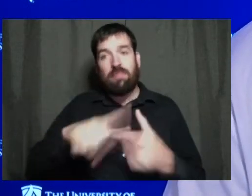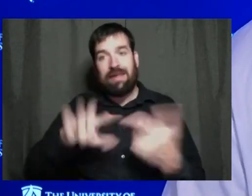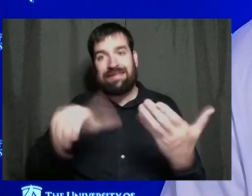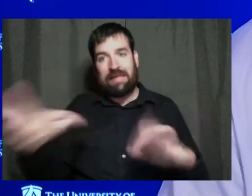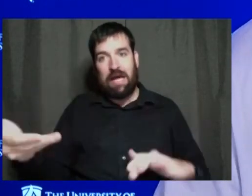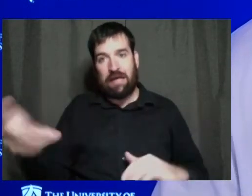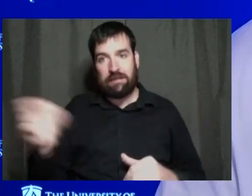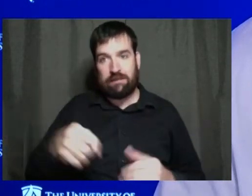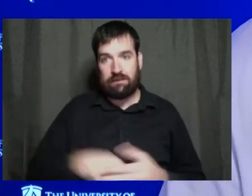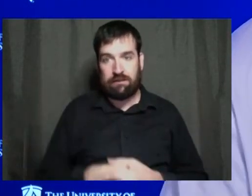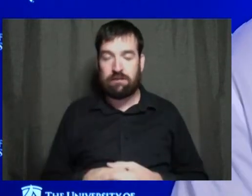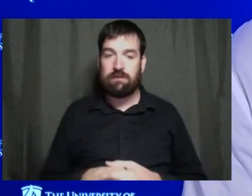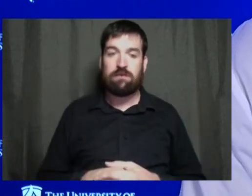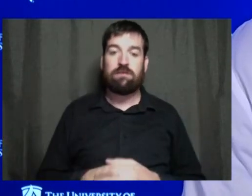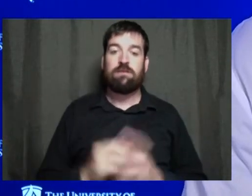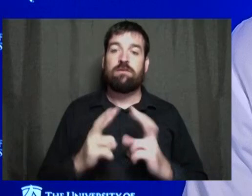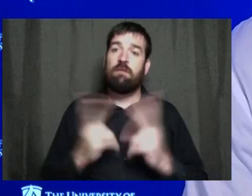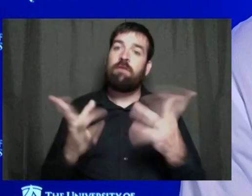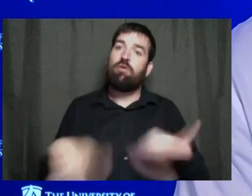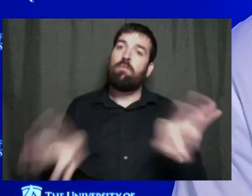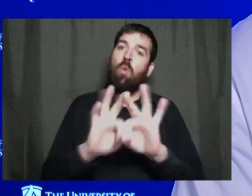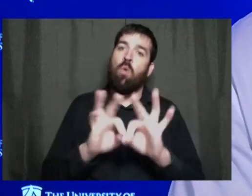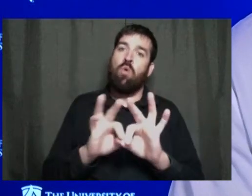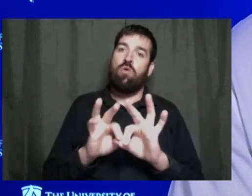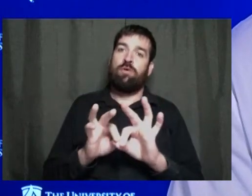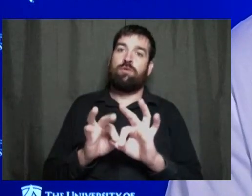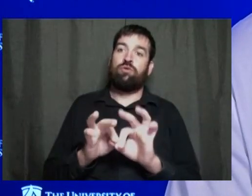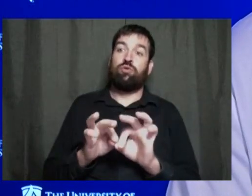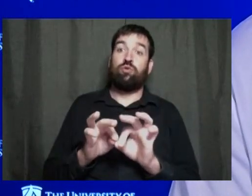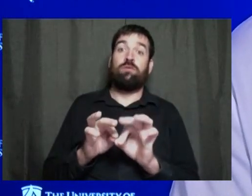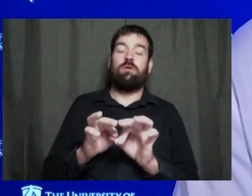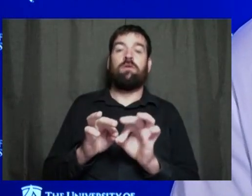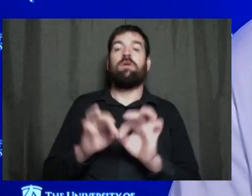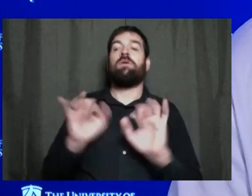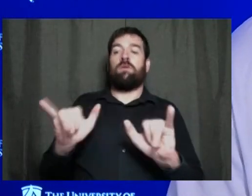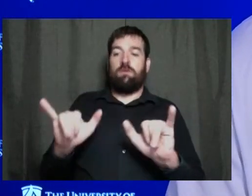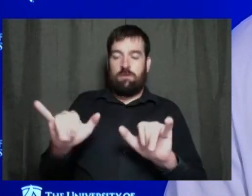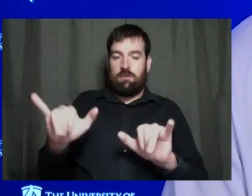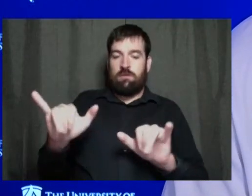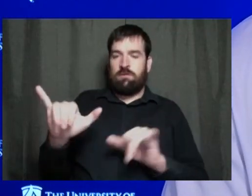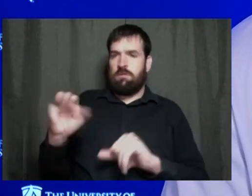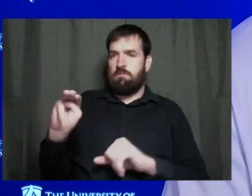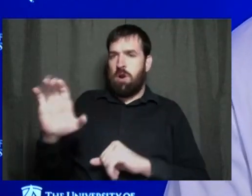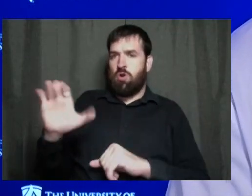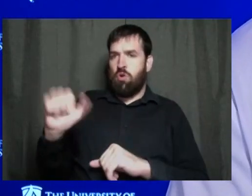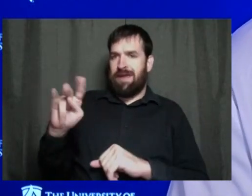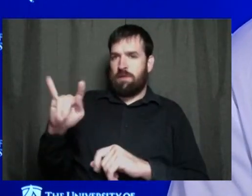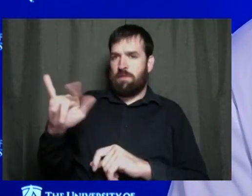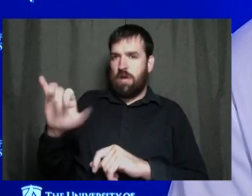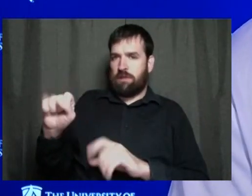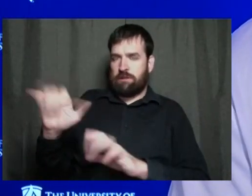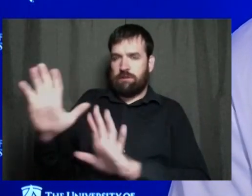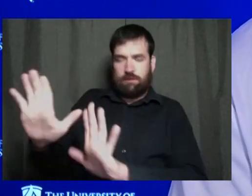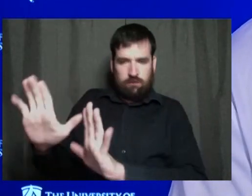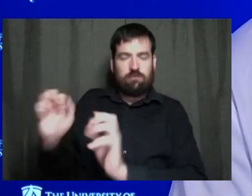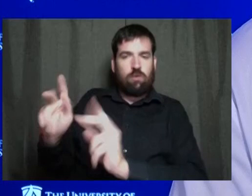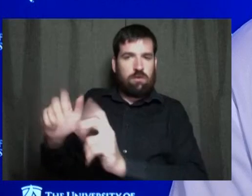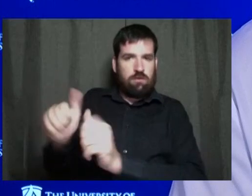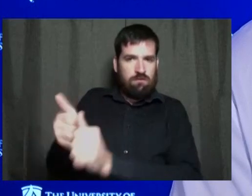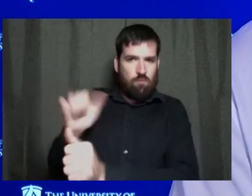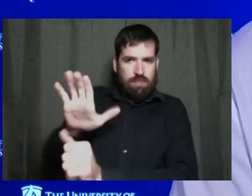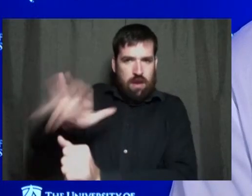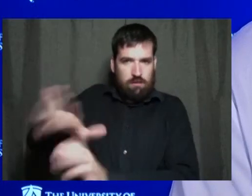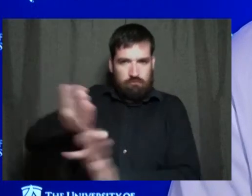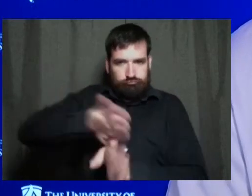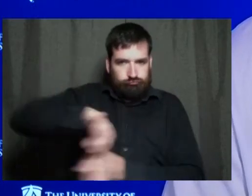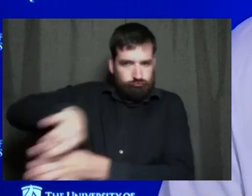very important to go one step ahead of that question and say, instead of needing to get the monoclonal antibody, I think it continues